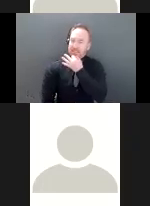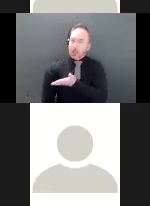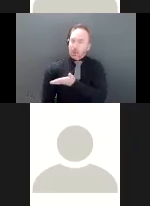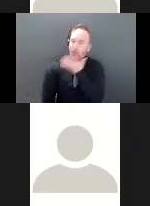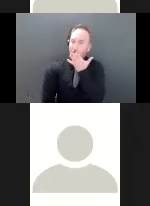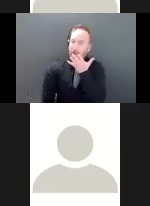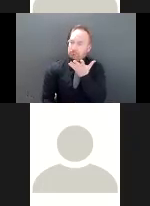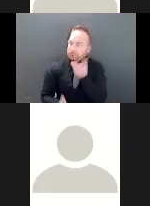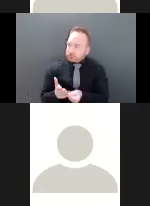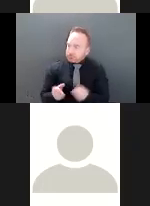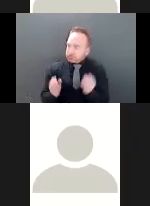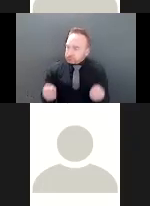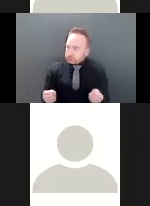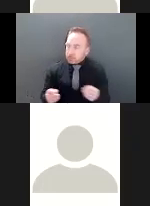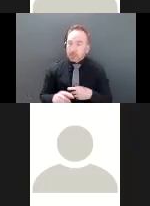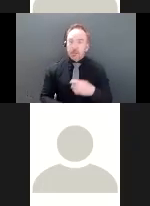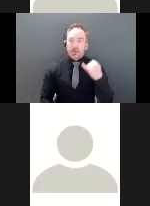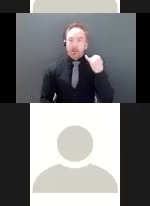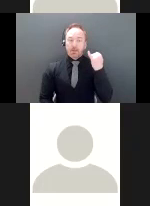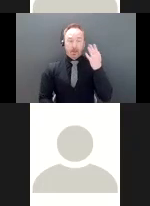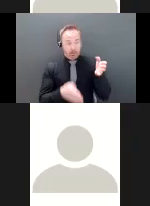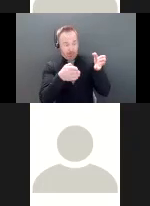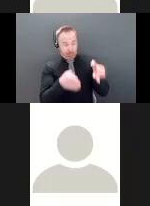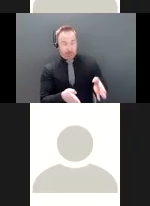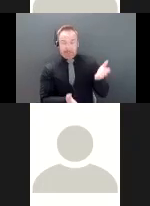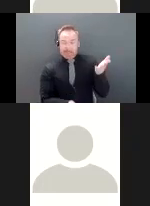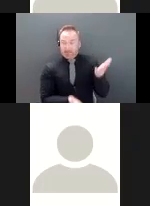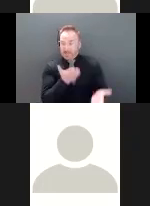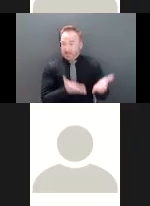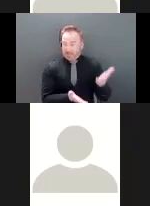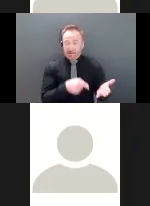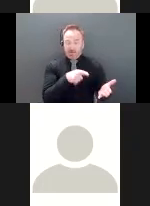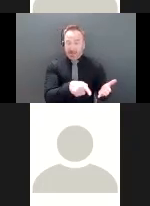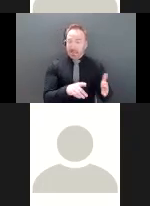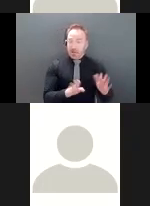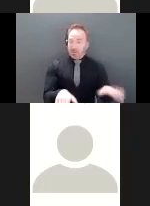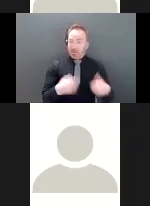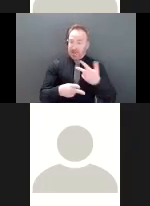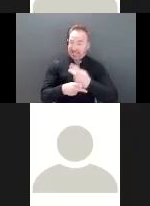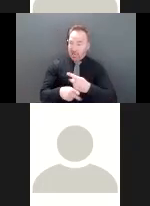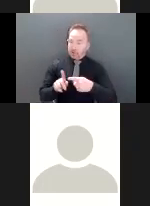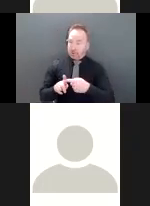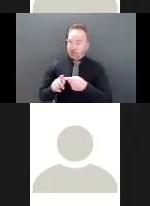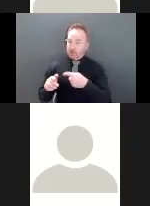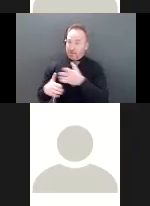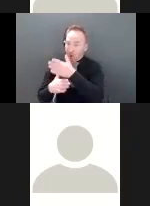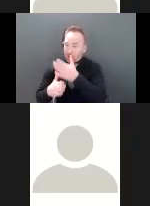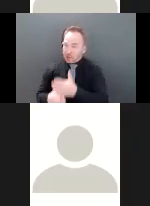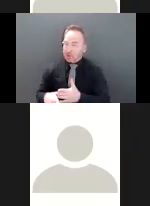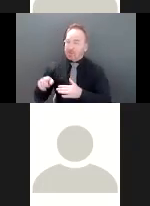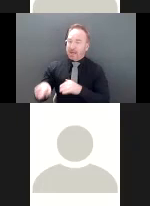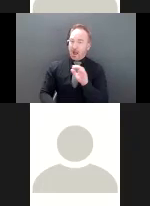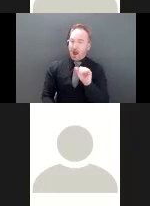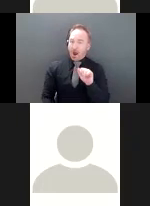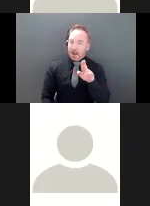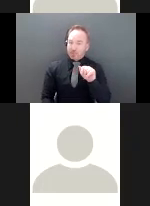And, if that person is either a caregiver to an abusive partner, or abusive family member, or